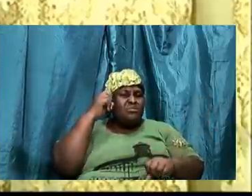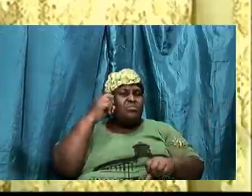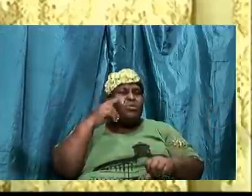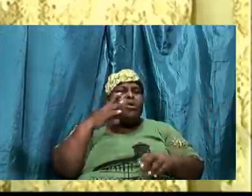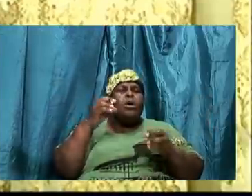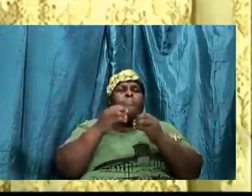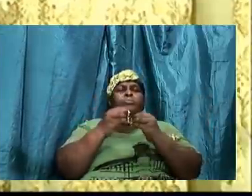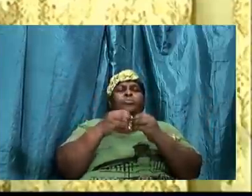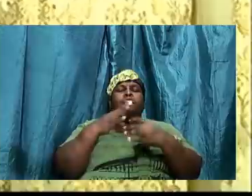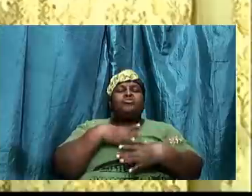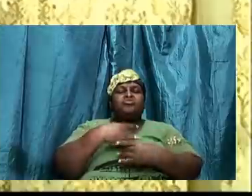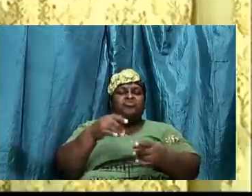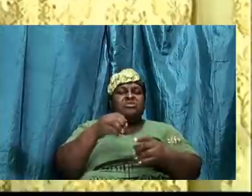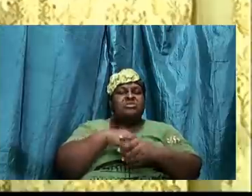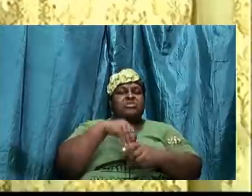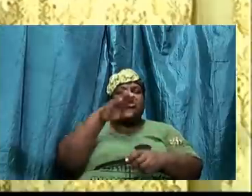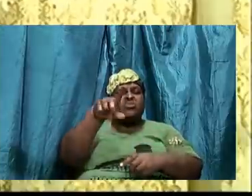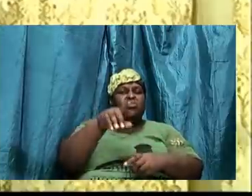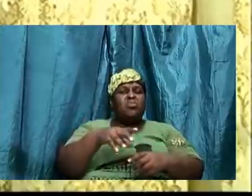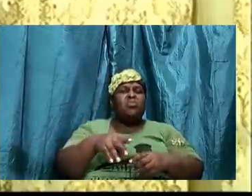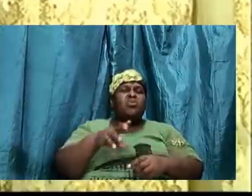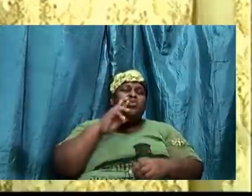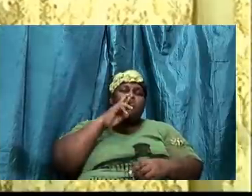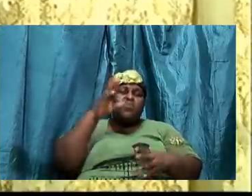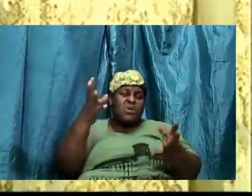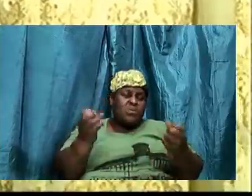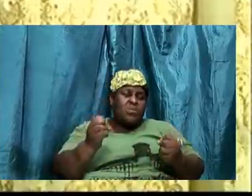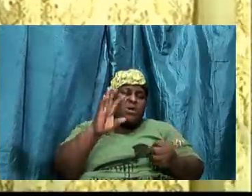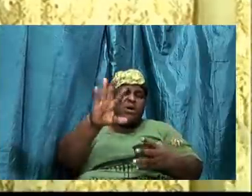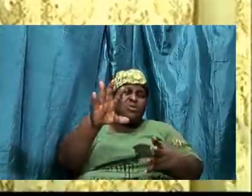really wants your soul. He really wants you.